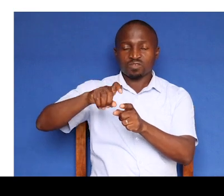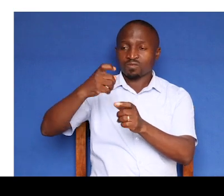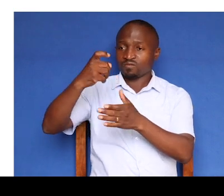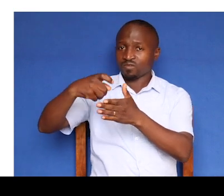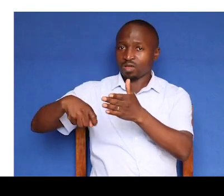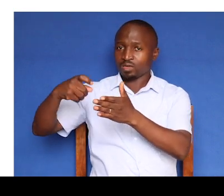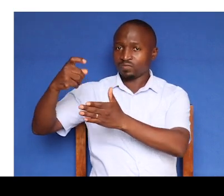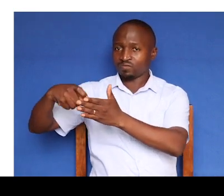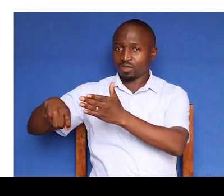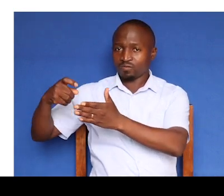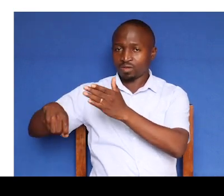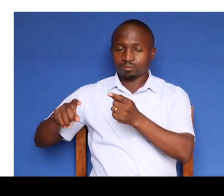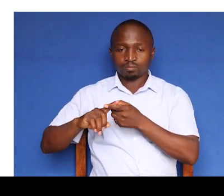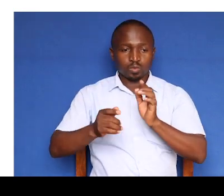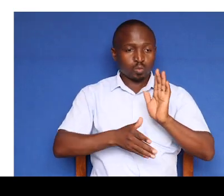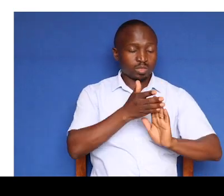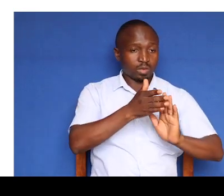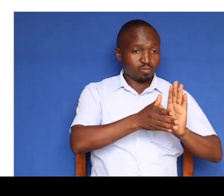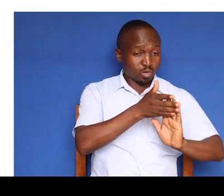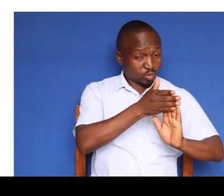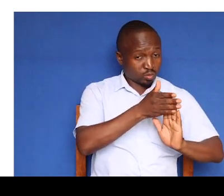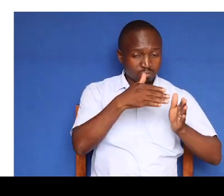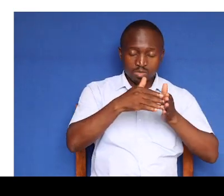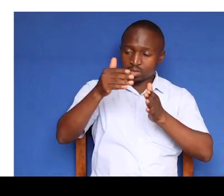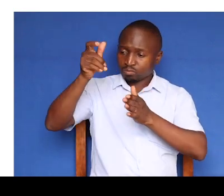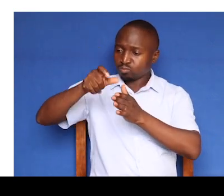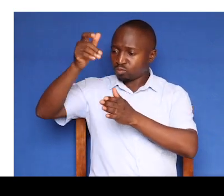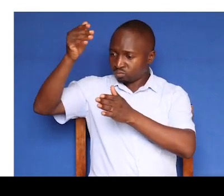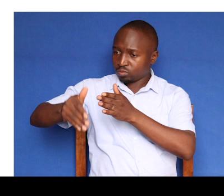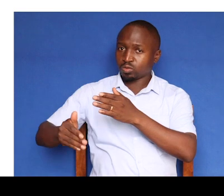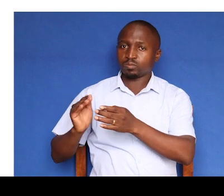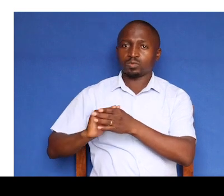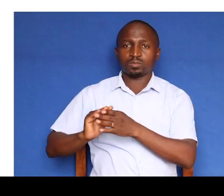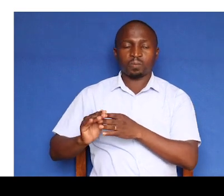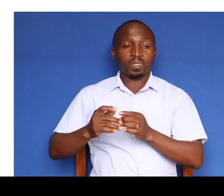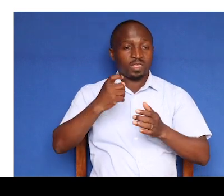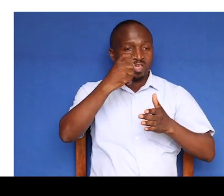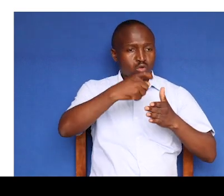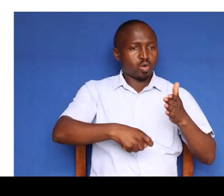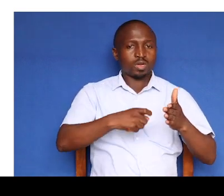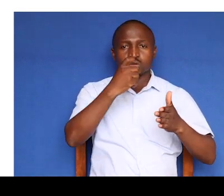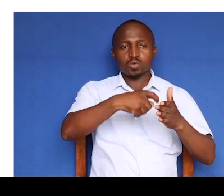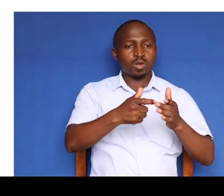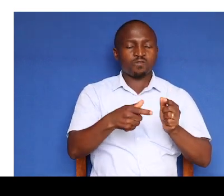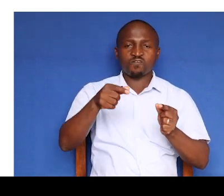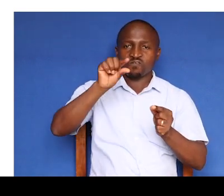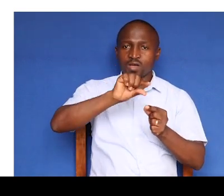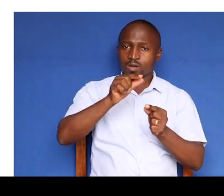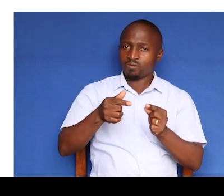production, exchange, distribution, up to final user, this tax is being charged.